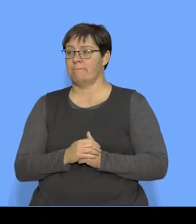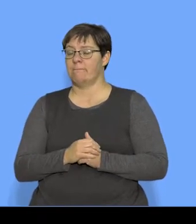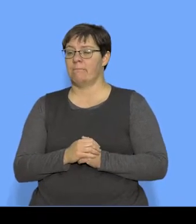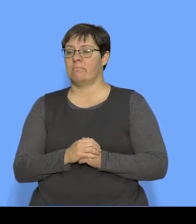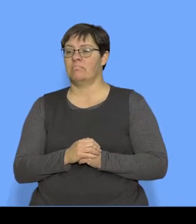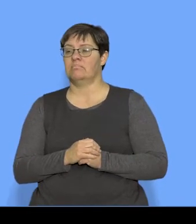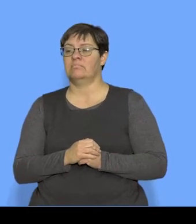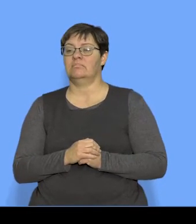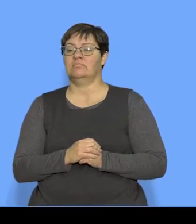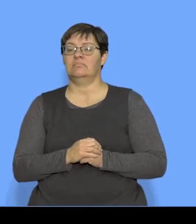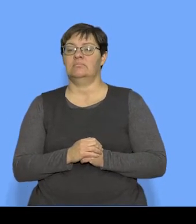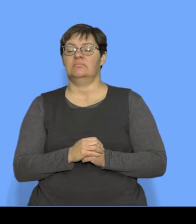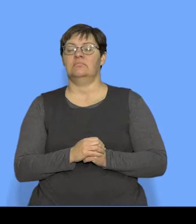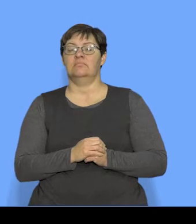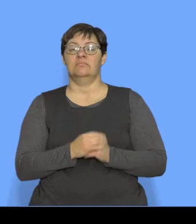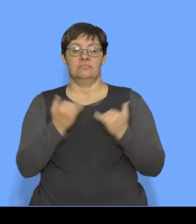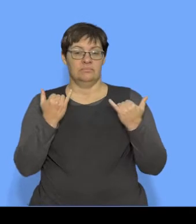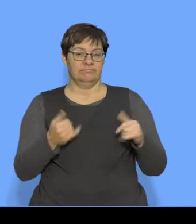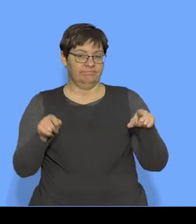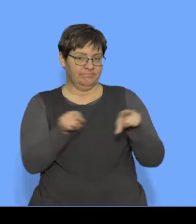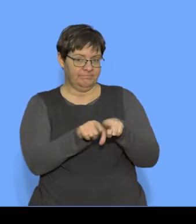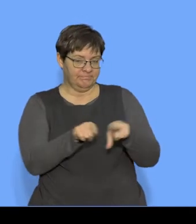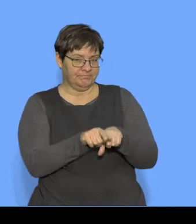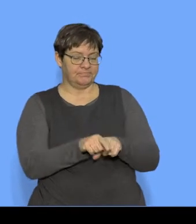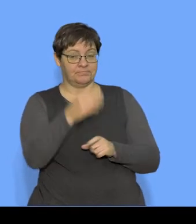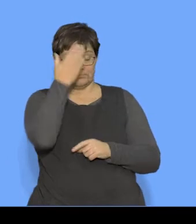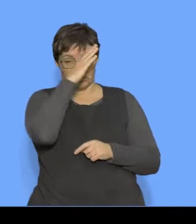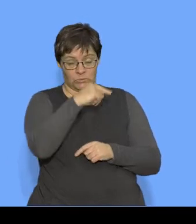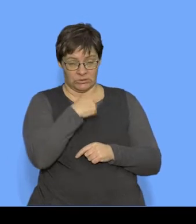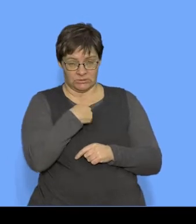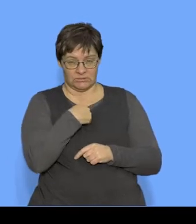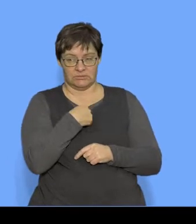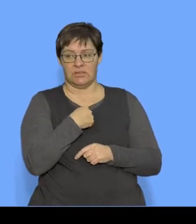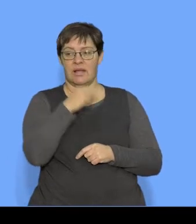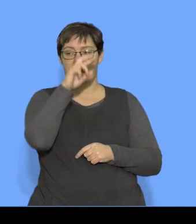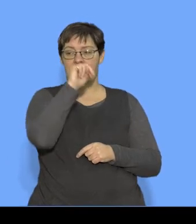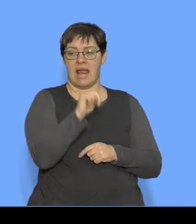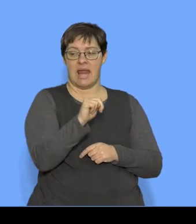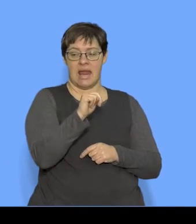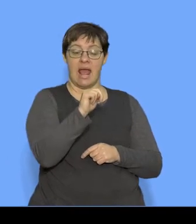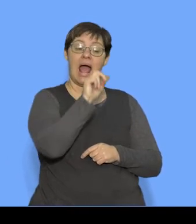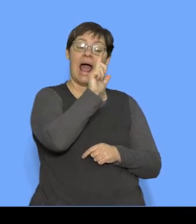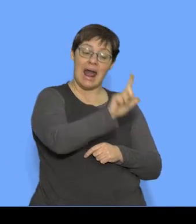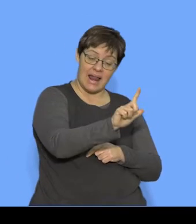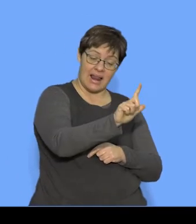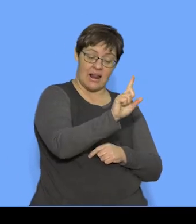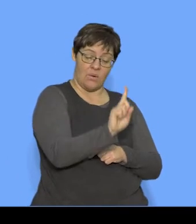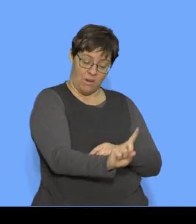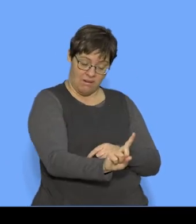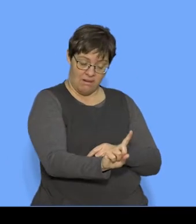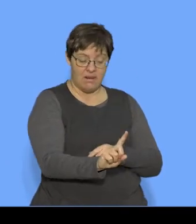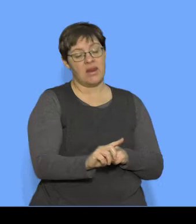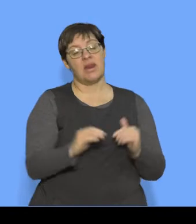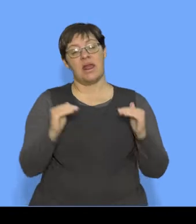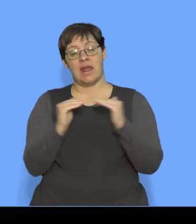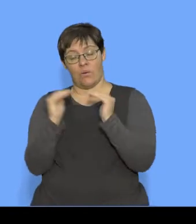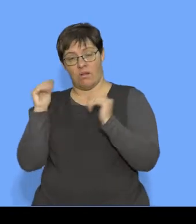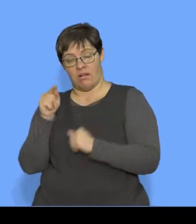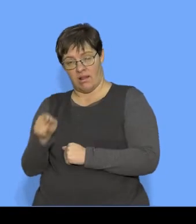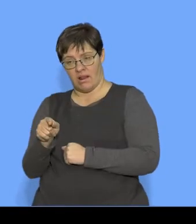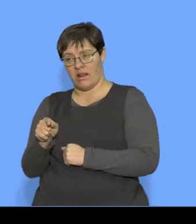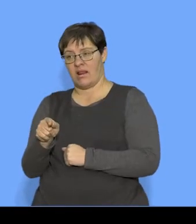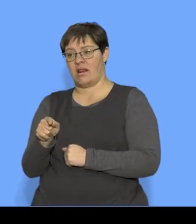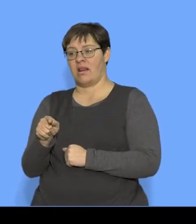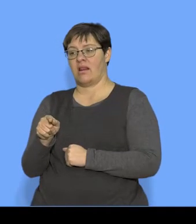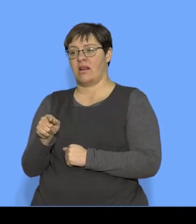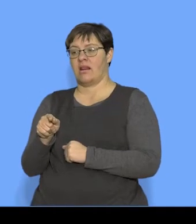there, I also know that my L1 will be equals to my